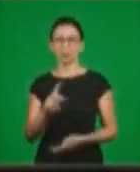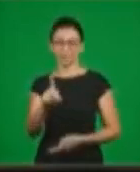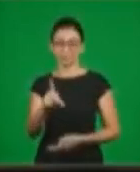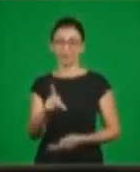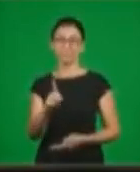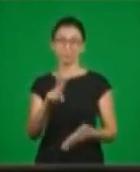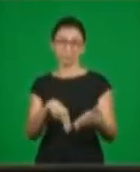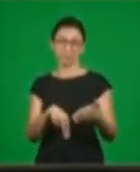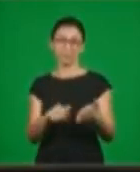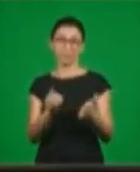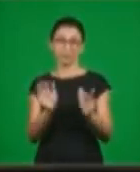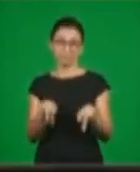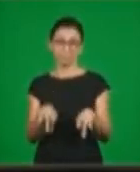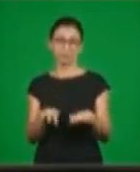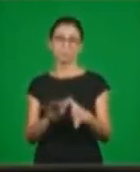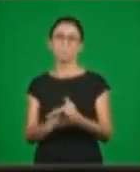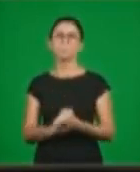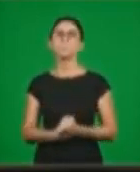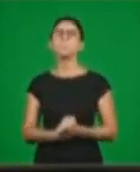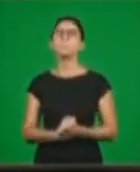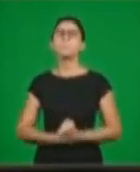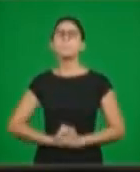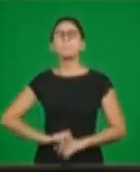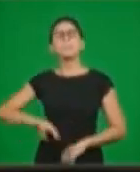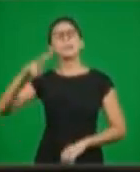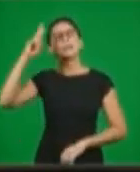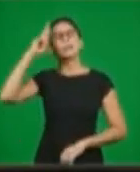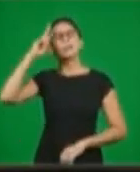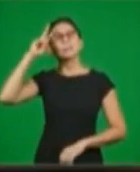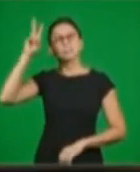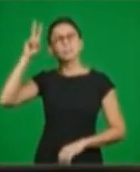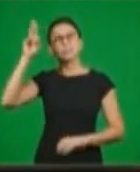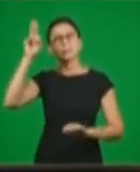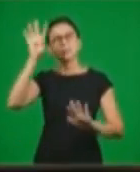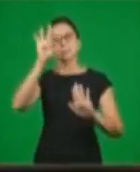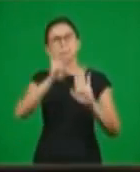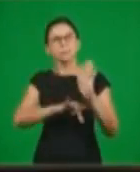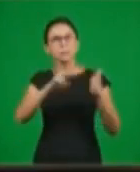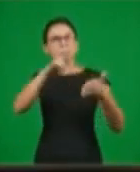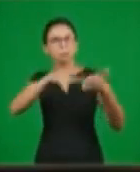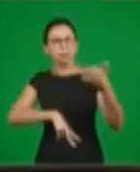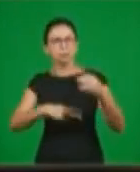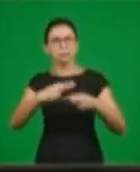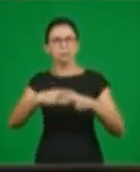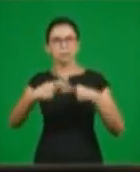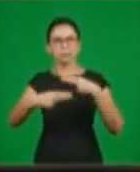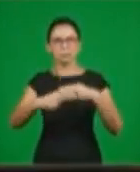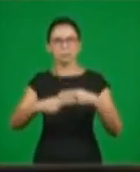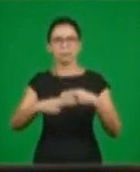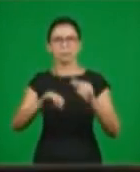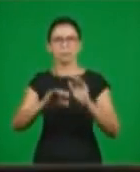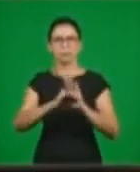So let's go, we already finished reading. So the question is, reading the text on Nehemiah